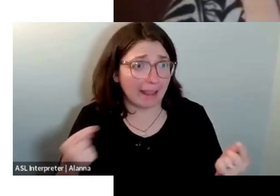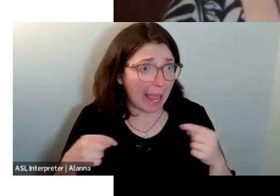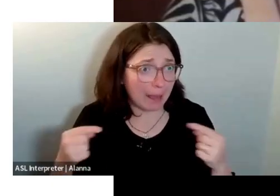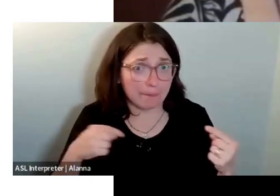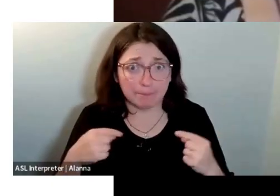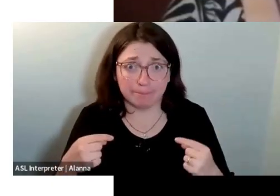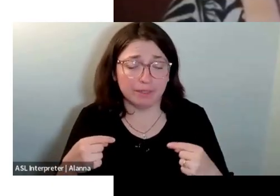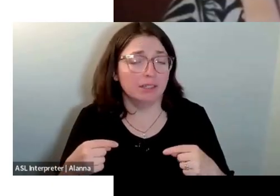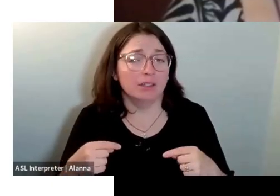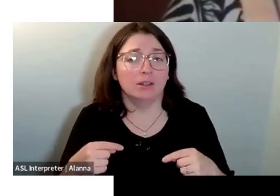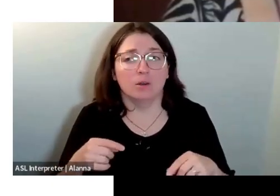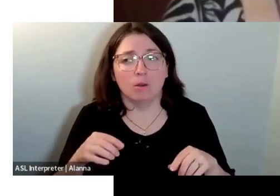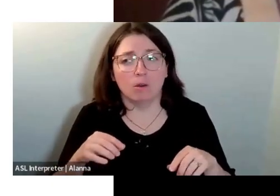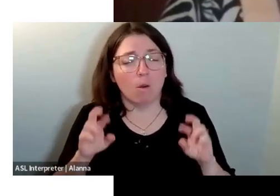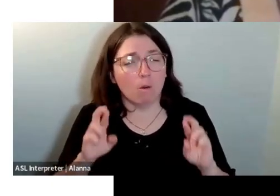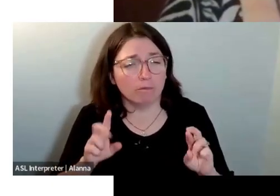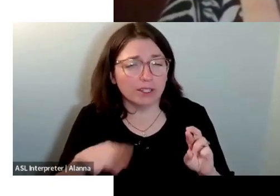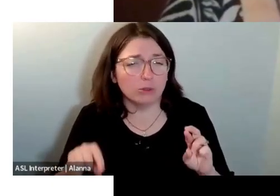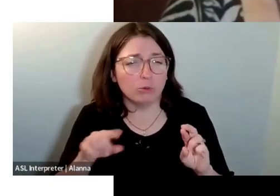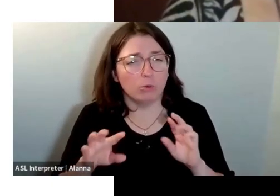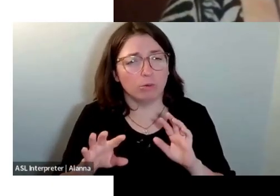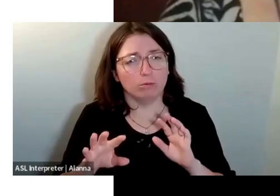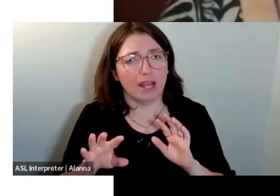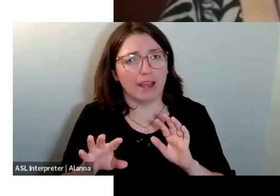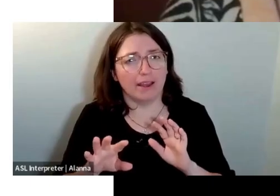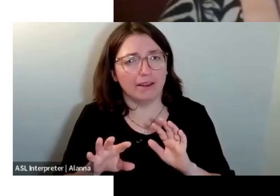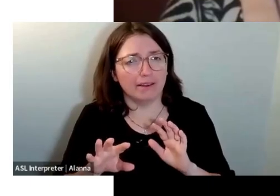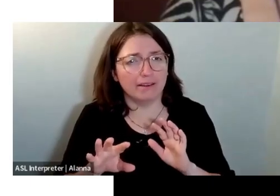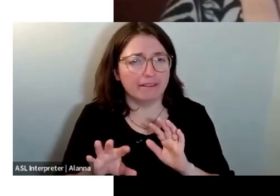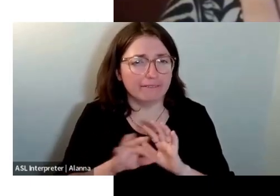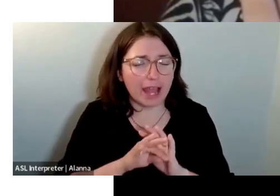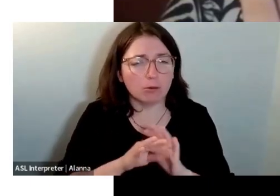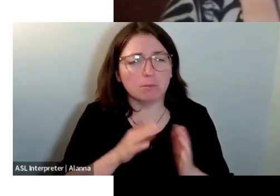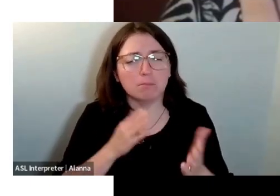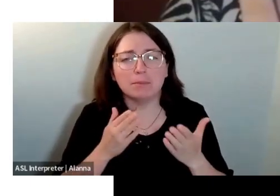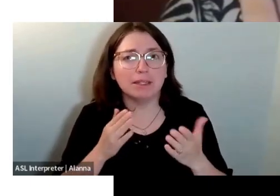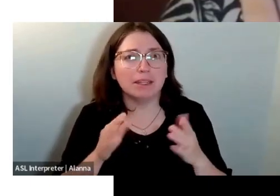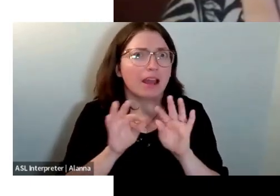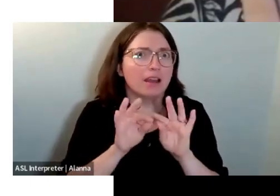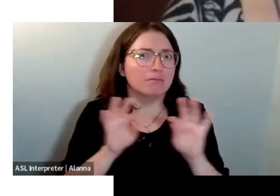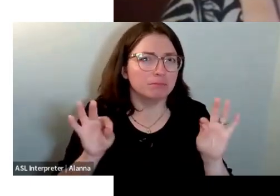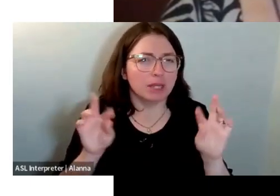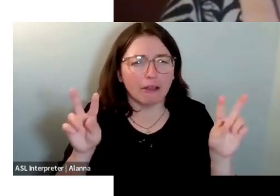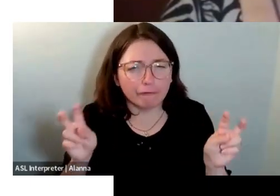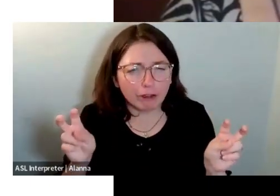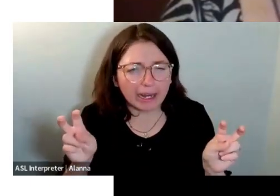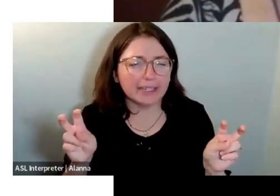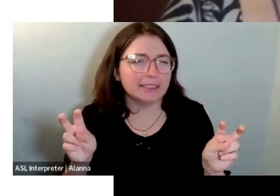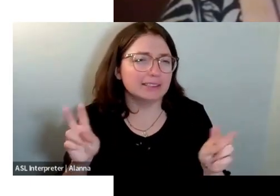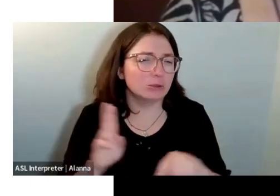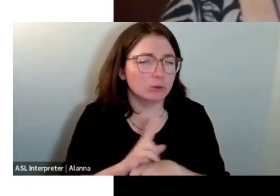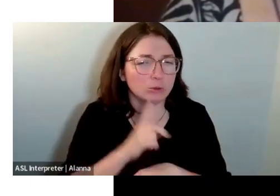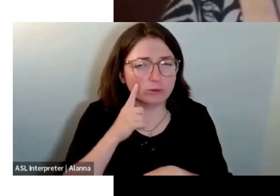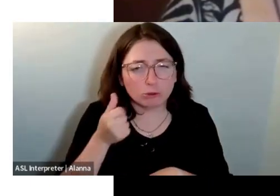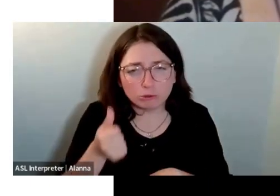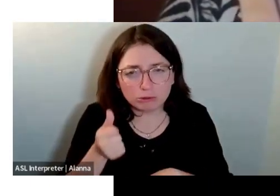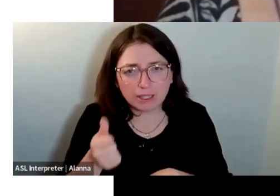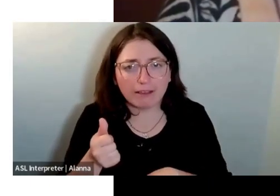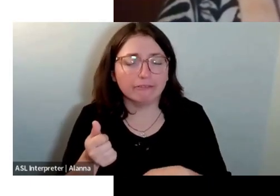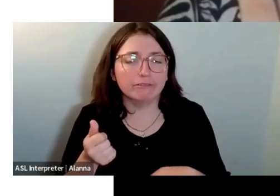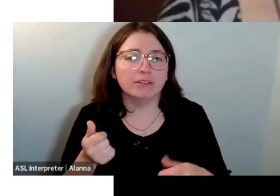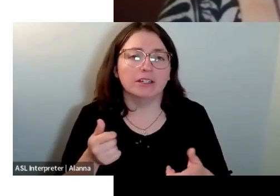some useful phrases to use for themselves, to be gentler and kinder to yourself and not be